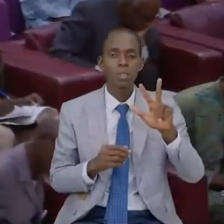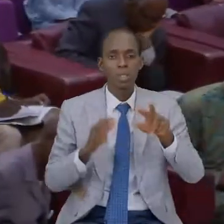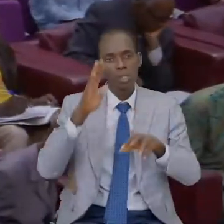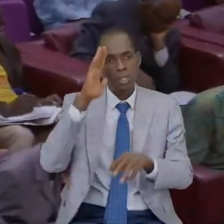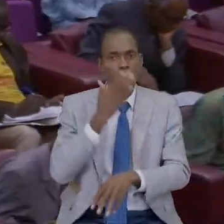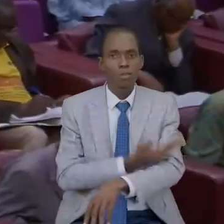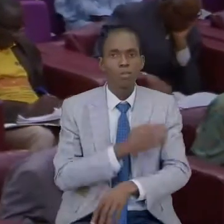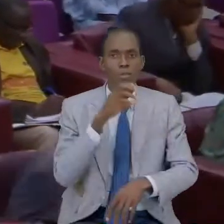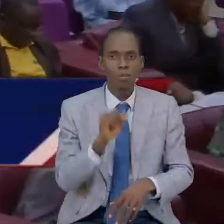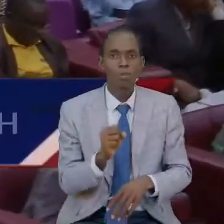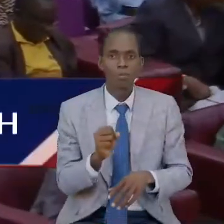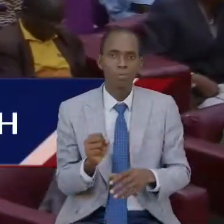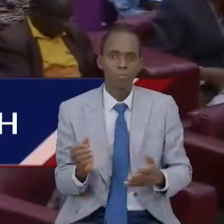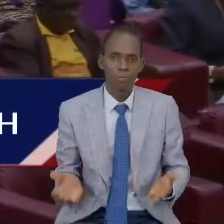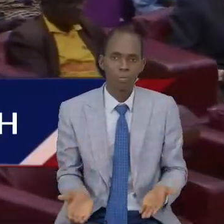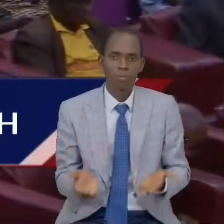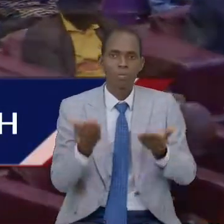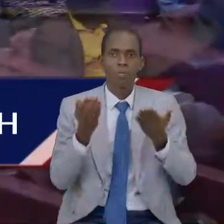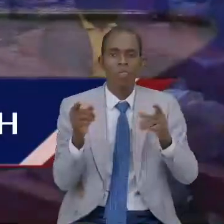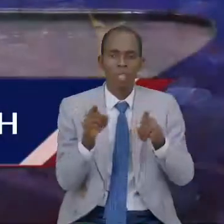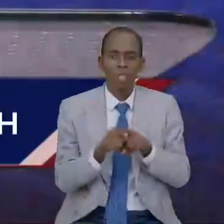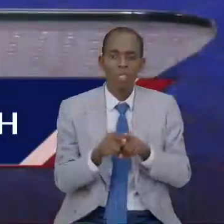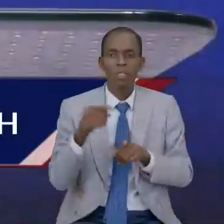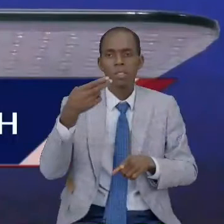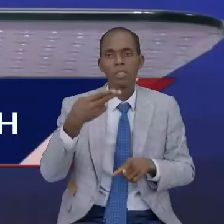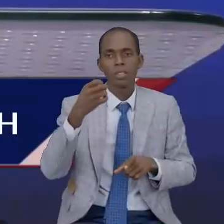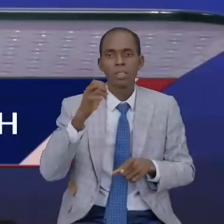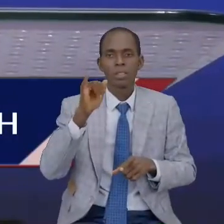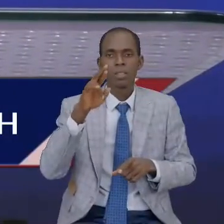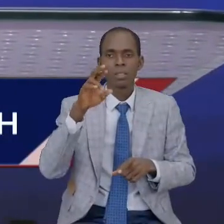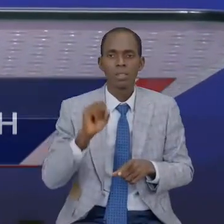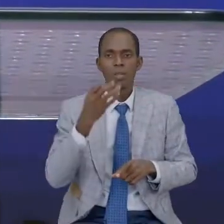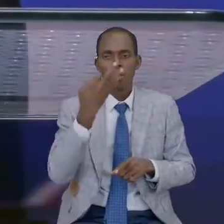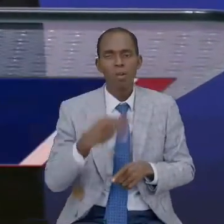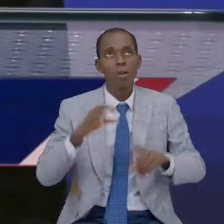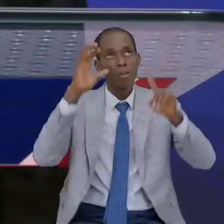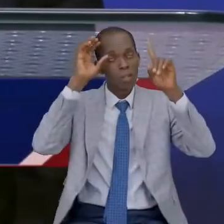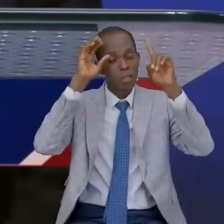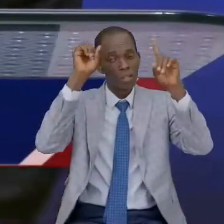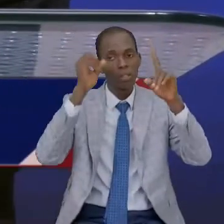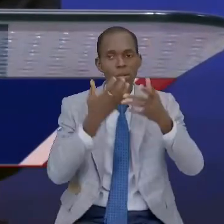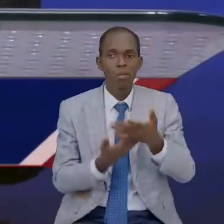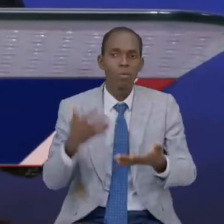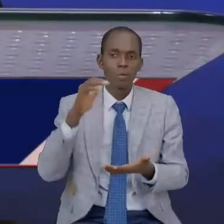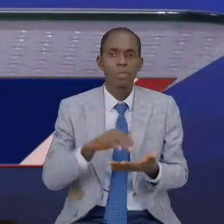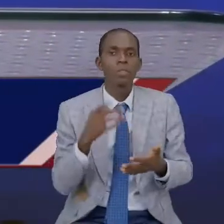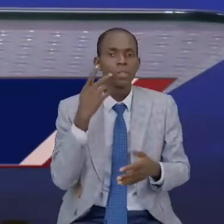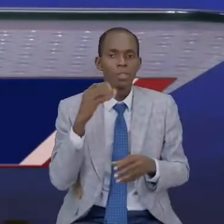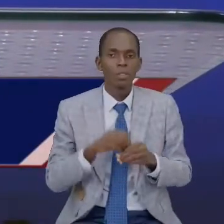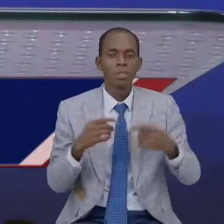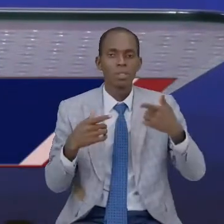number three, sons exalted as heirs of his wealth. Galatians chapter 4, verse